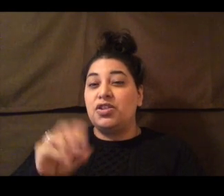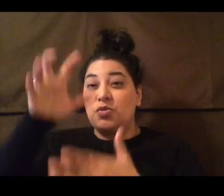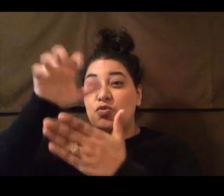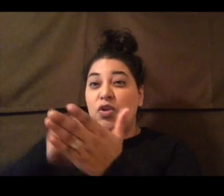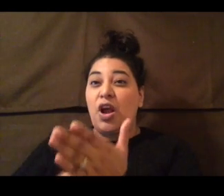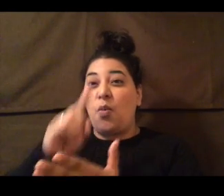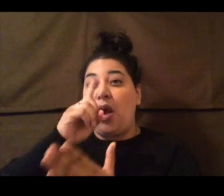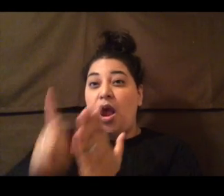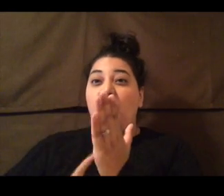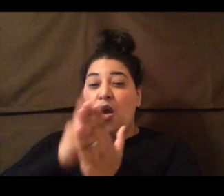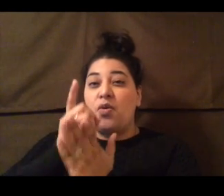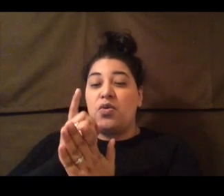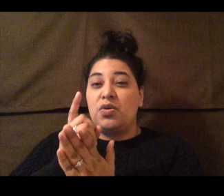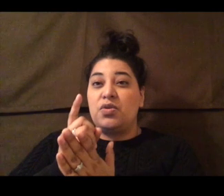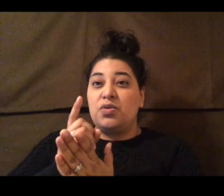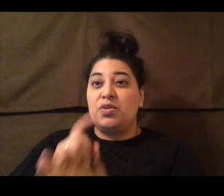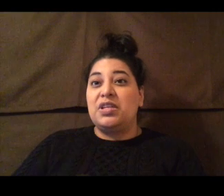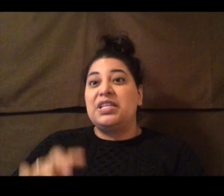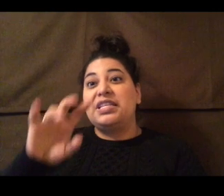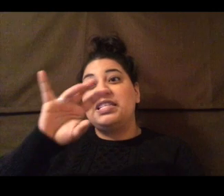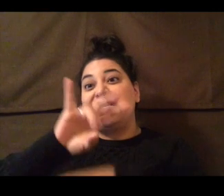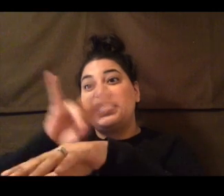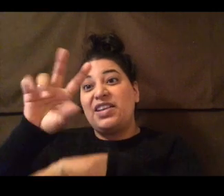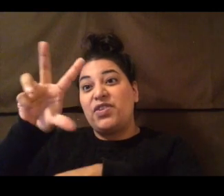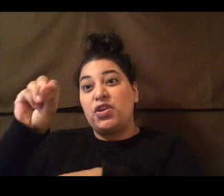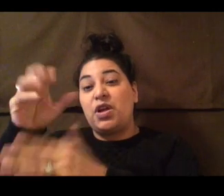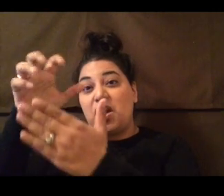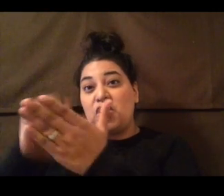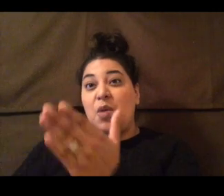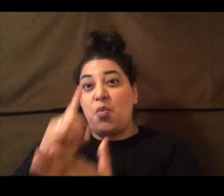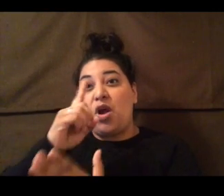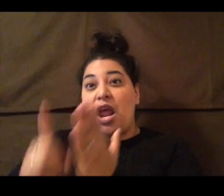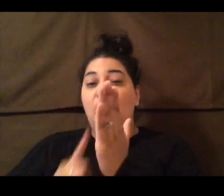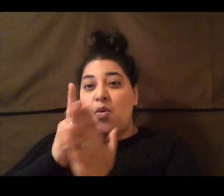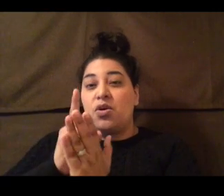7:30 minus an hour, we know that that's 6:30.